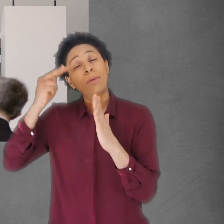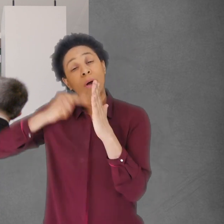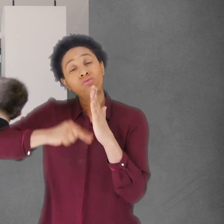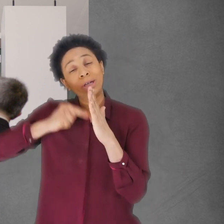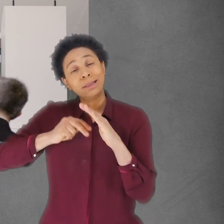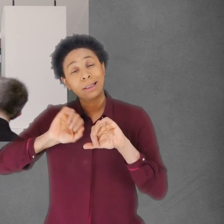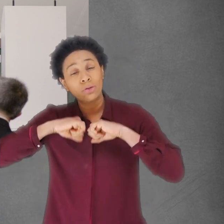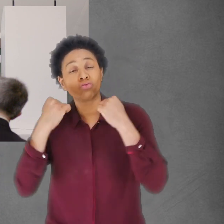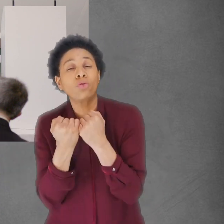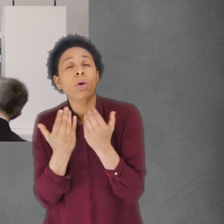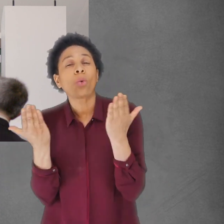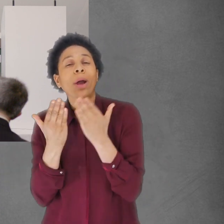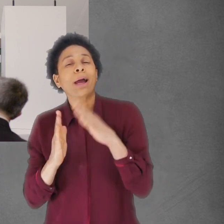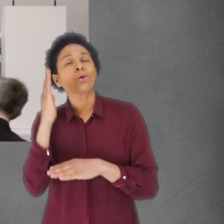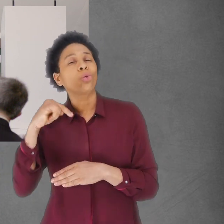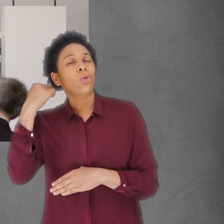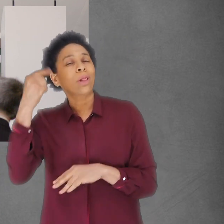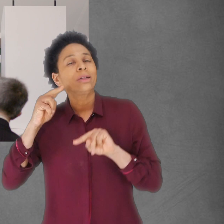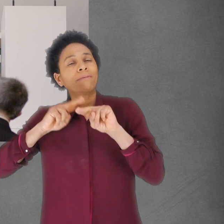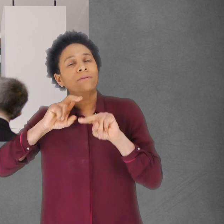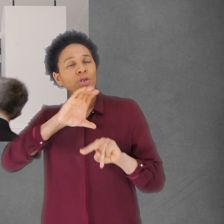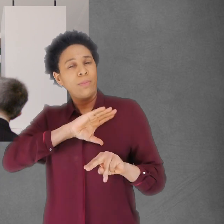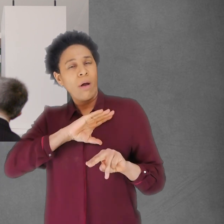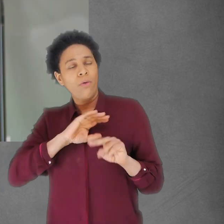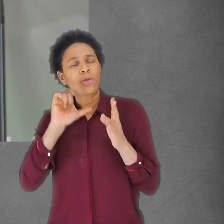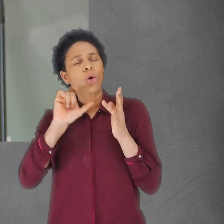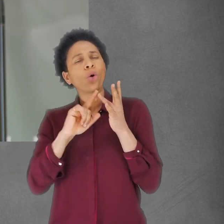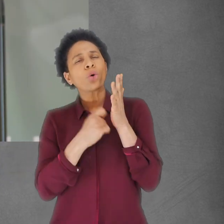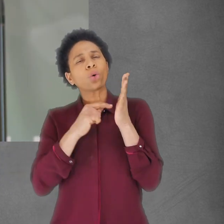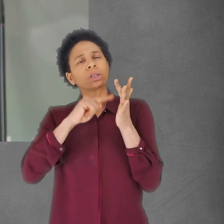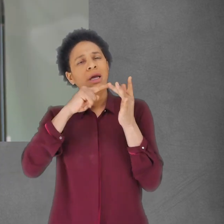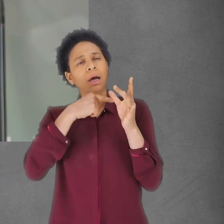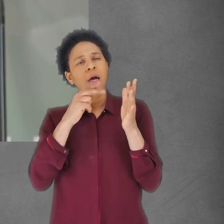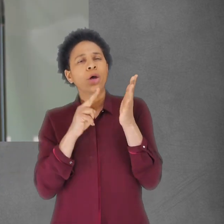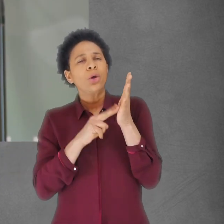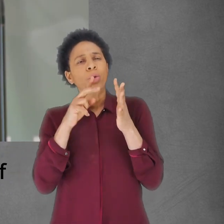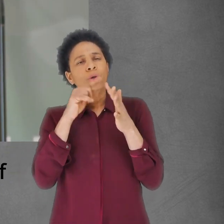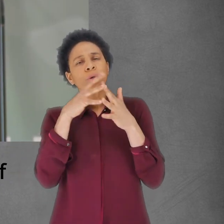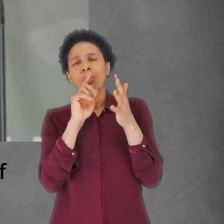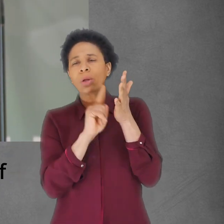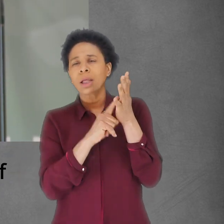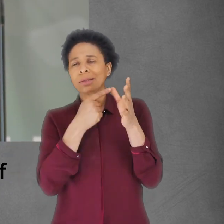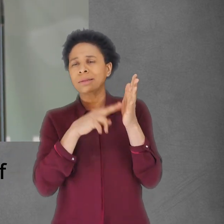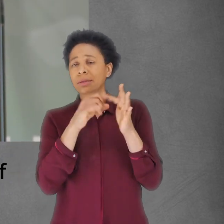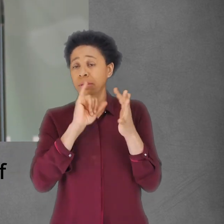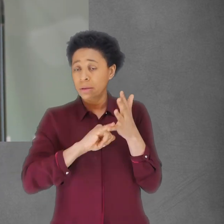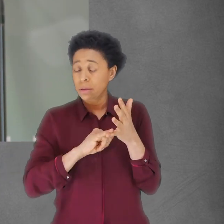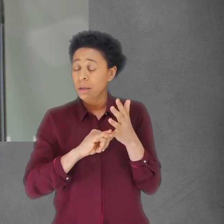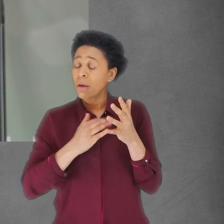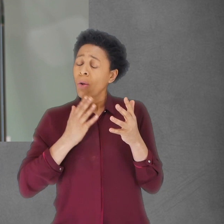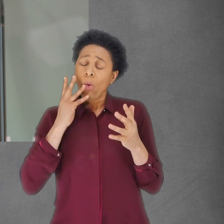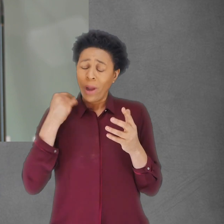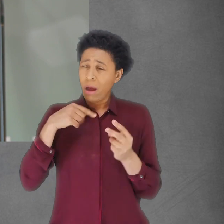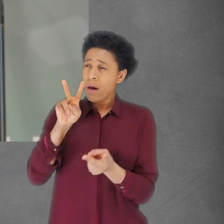with Kotia Newland. You know, also just reflecting on listening to those readings, there's so much about the power